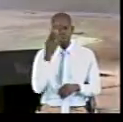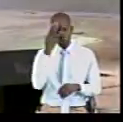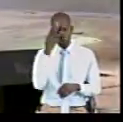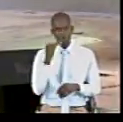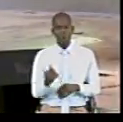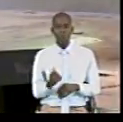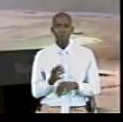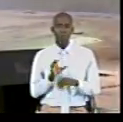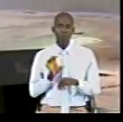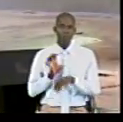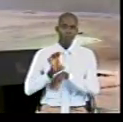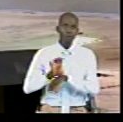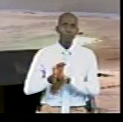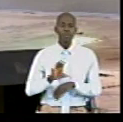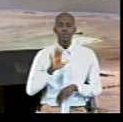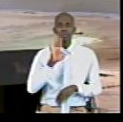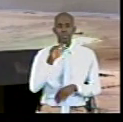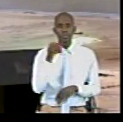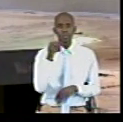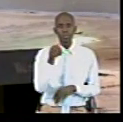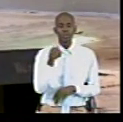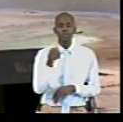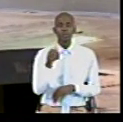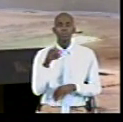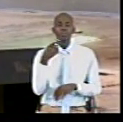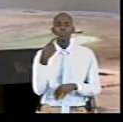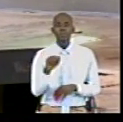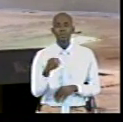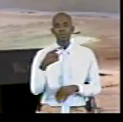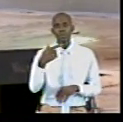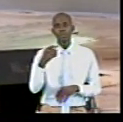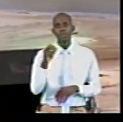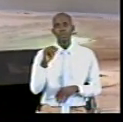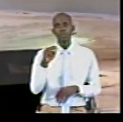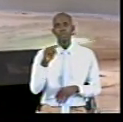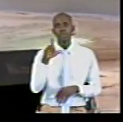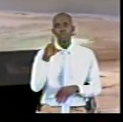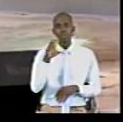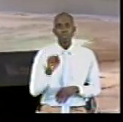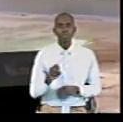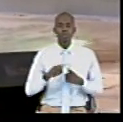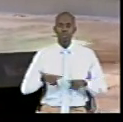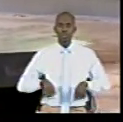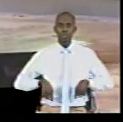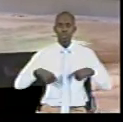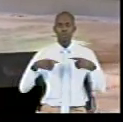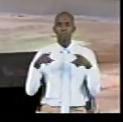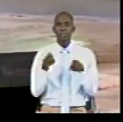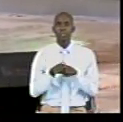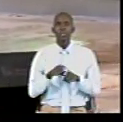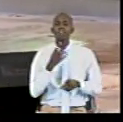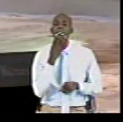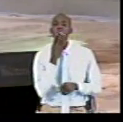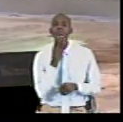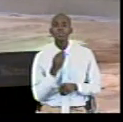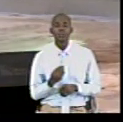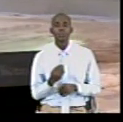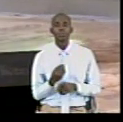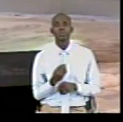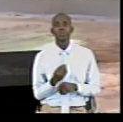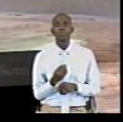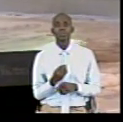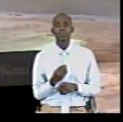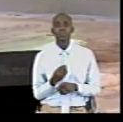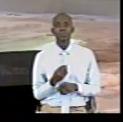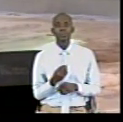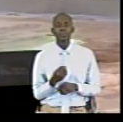thou the Gentiles to live as do the Jews? We